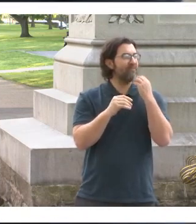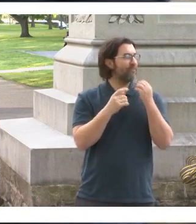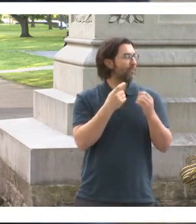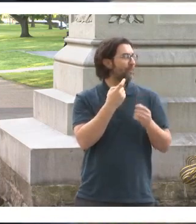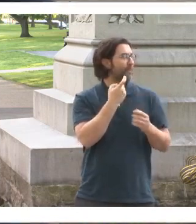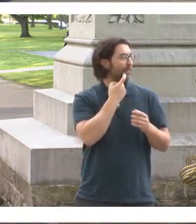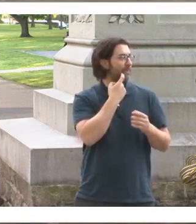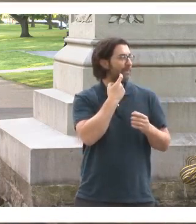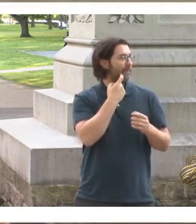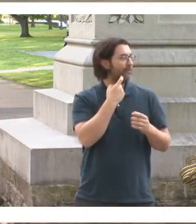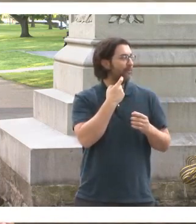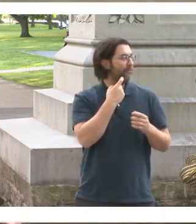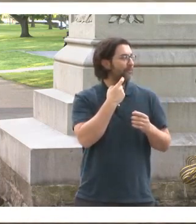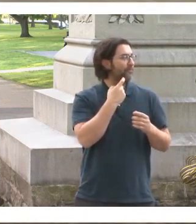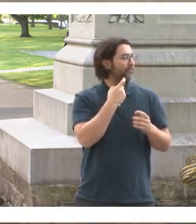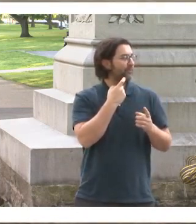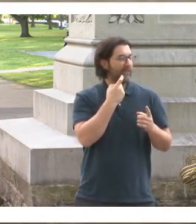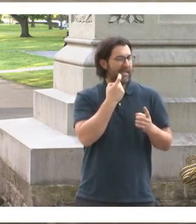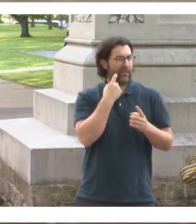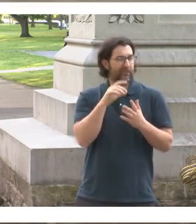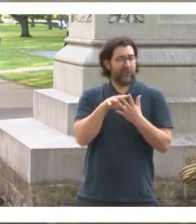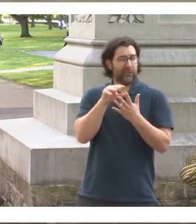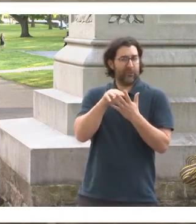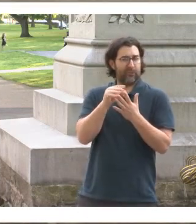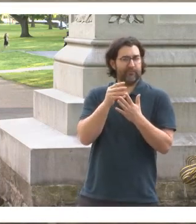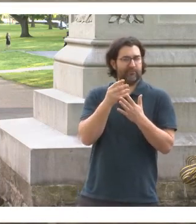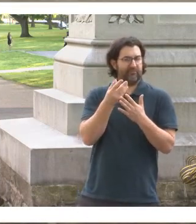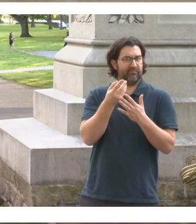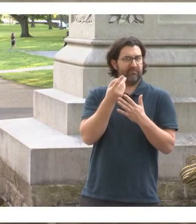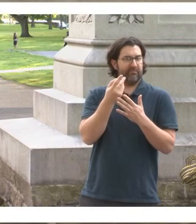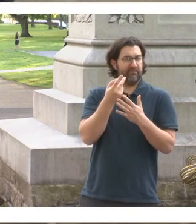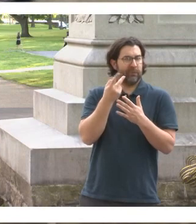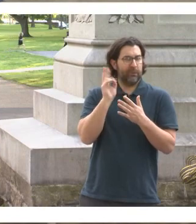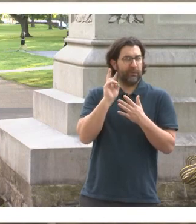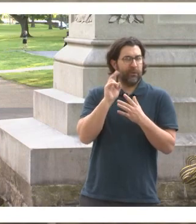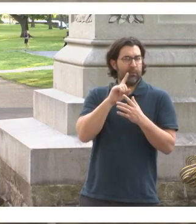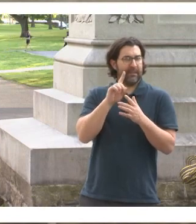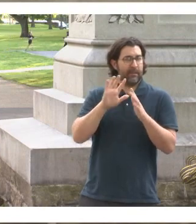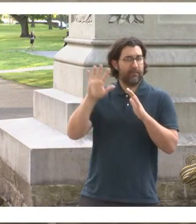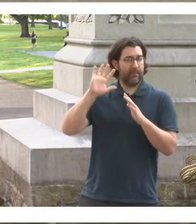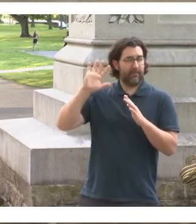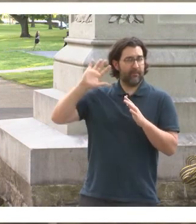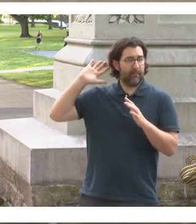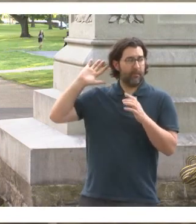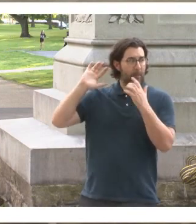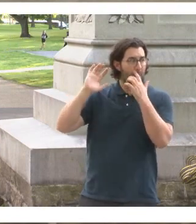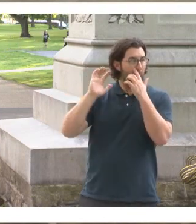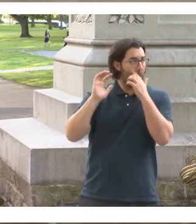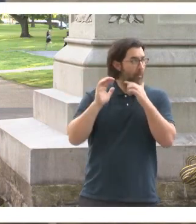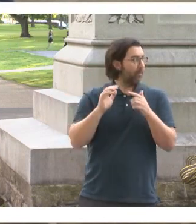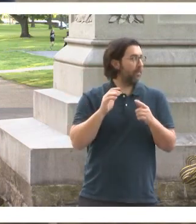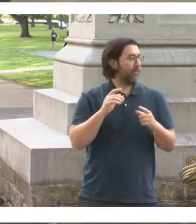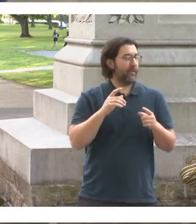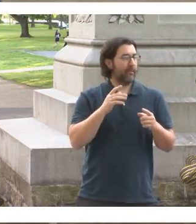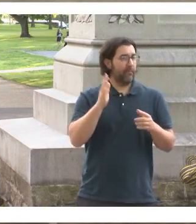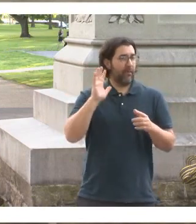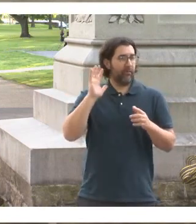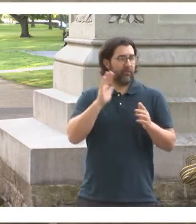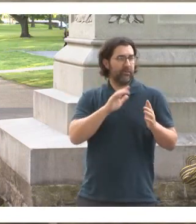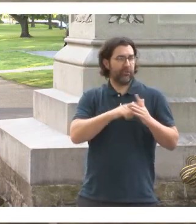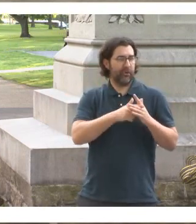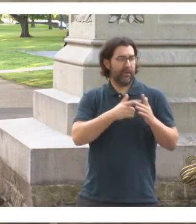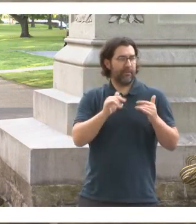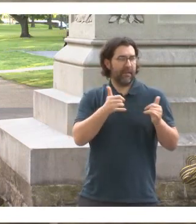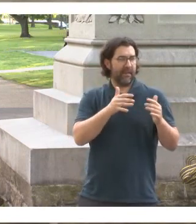I just learned this the other day, that way back, y'all gonna like this, when we started playing